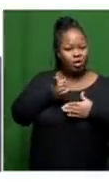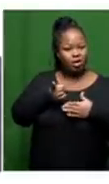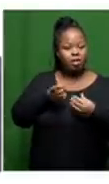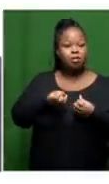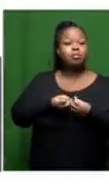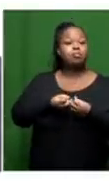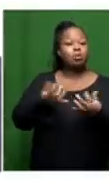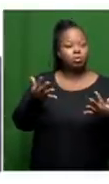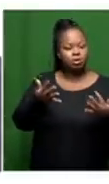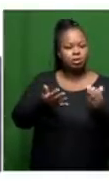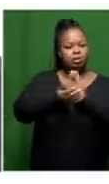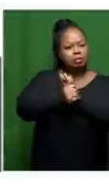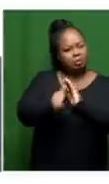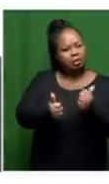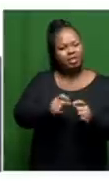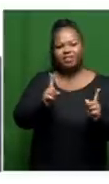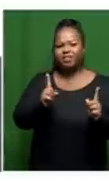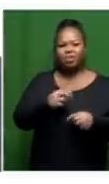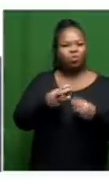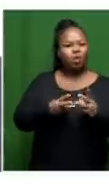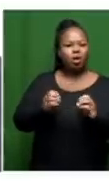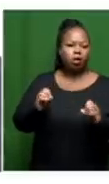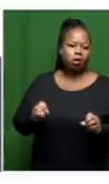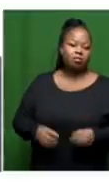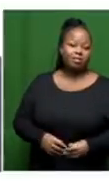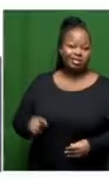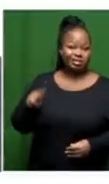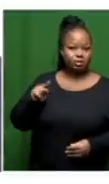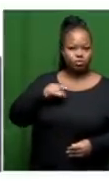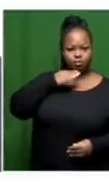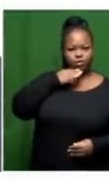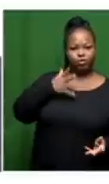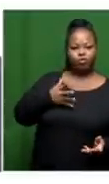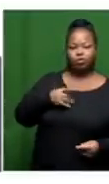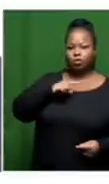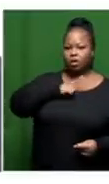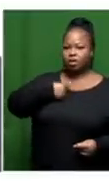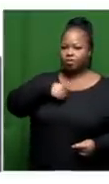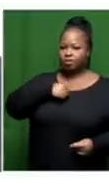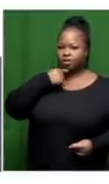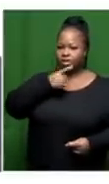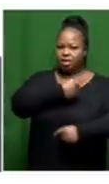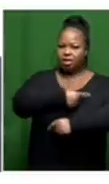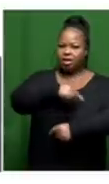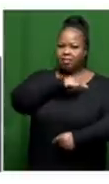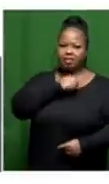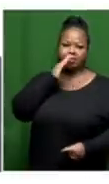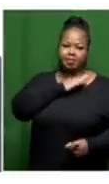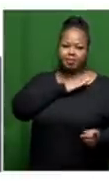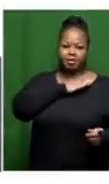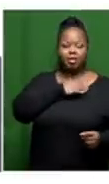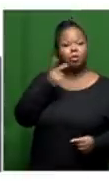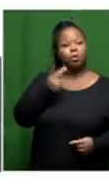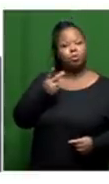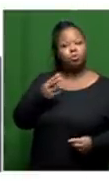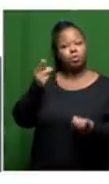most competent people are not employed there. So that is what we mean by lack of capacity. And the